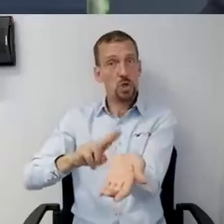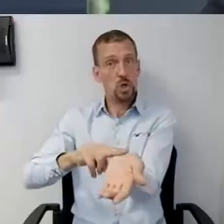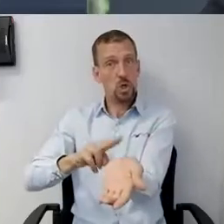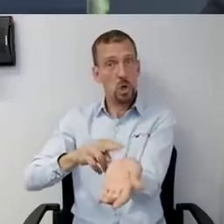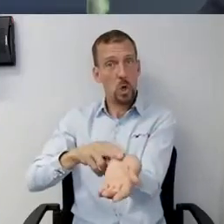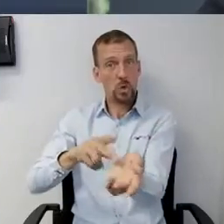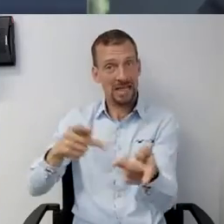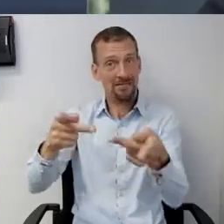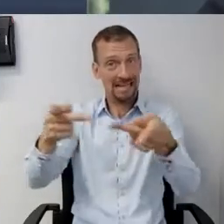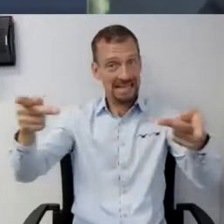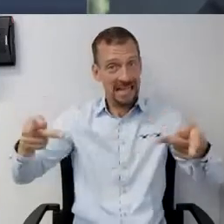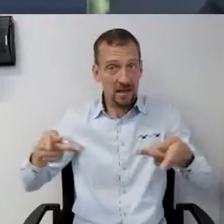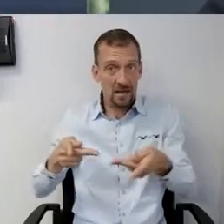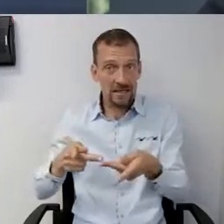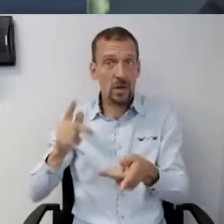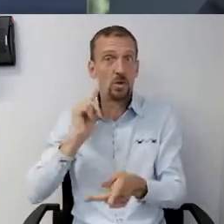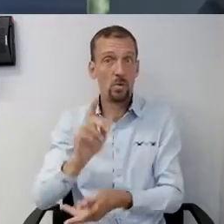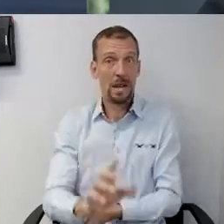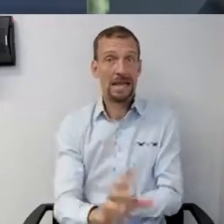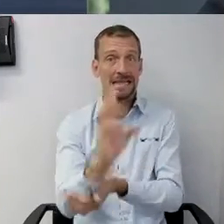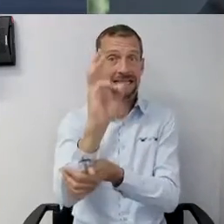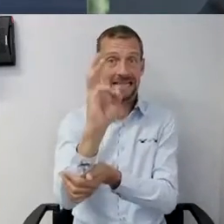these 6 nursing homes,